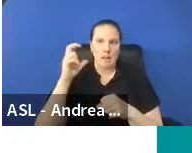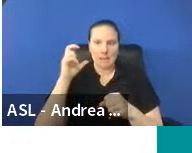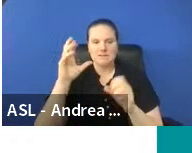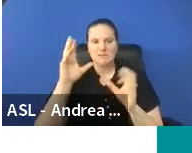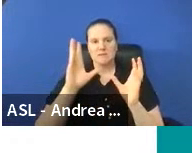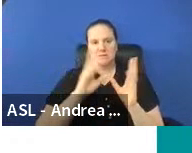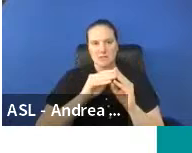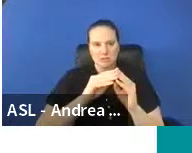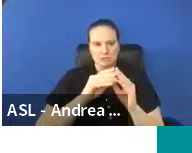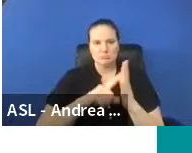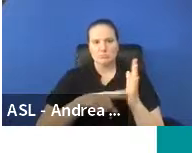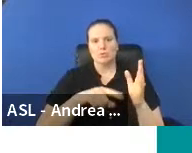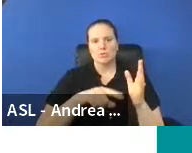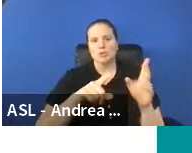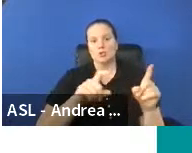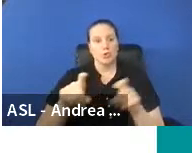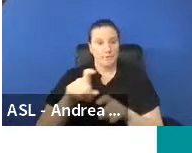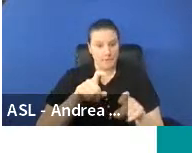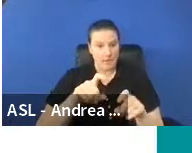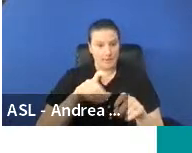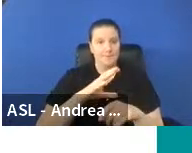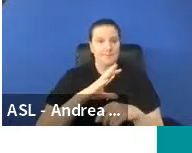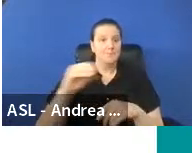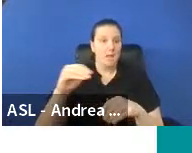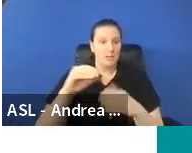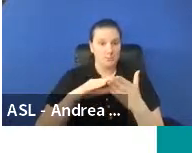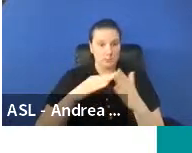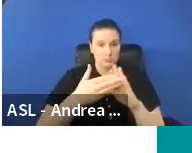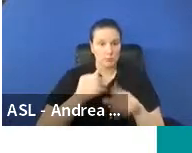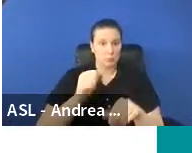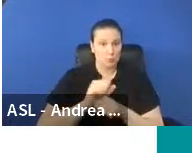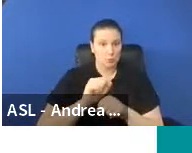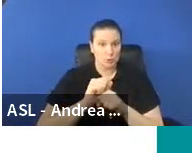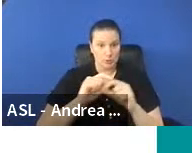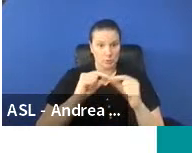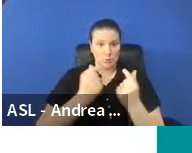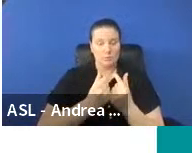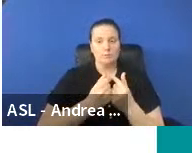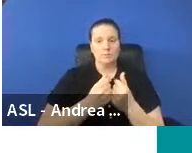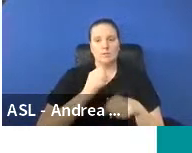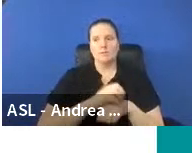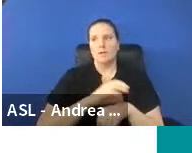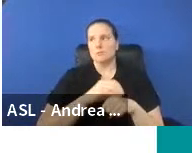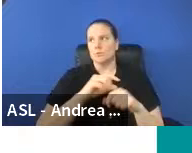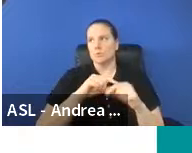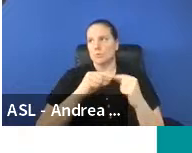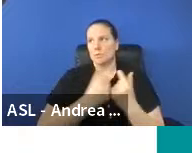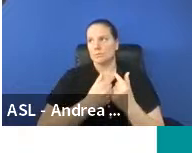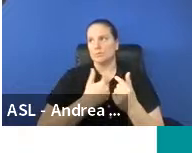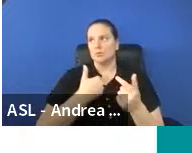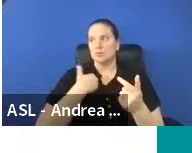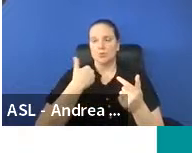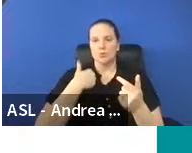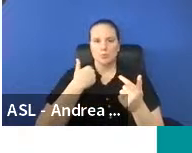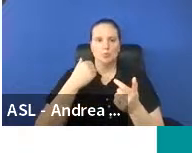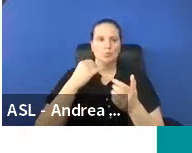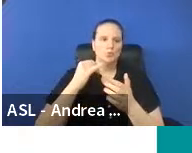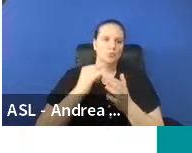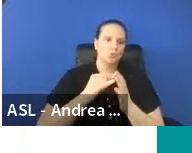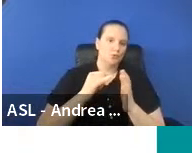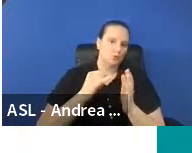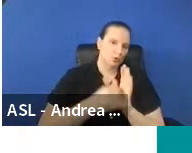sessions, the survey, and community working groups, advisory groups, youth journalists, and freight